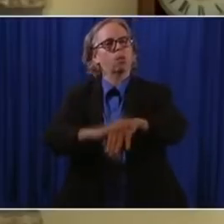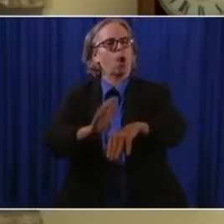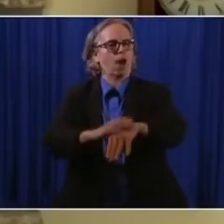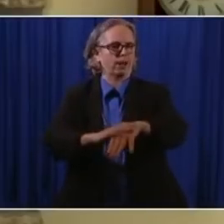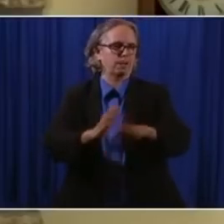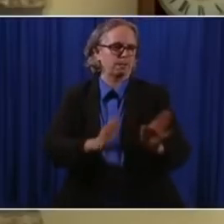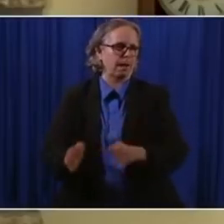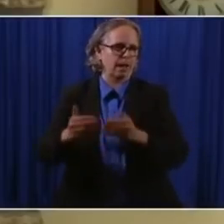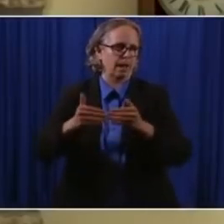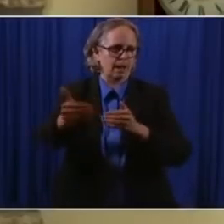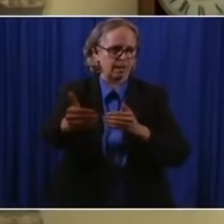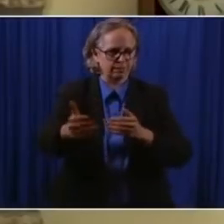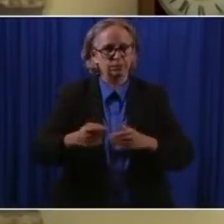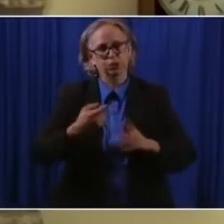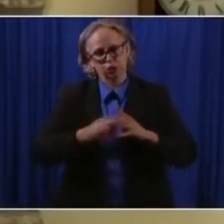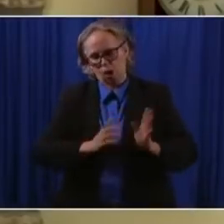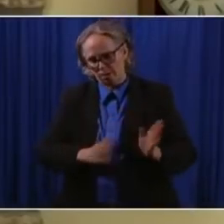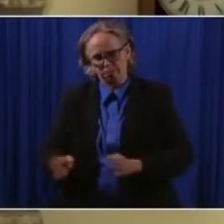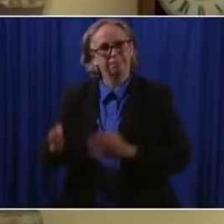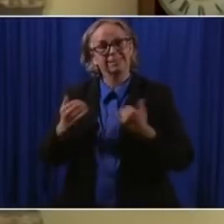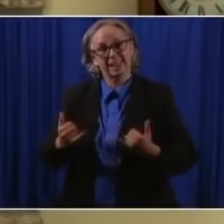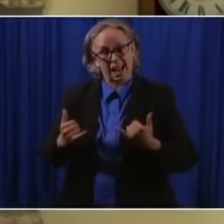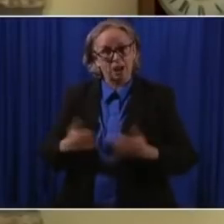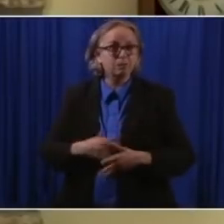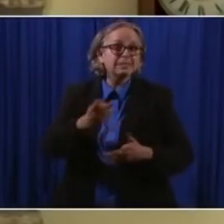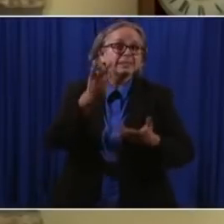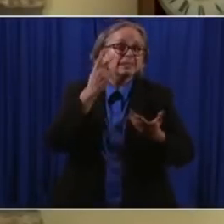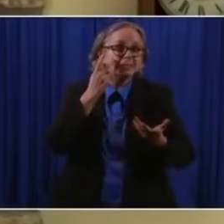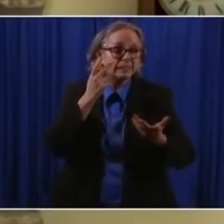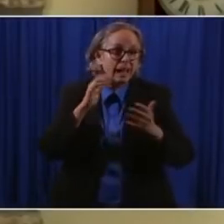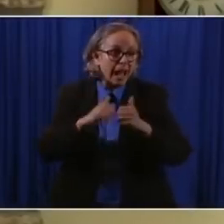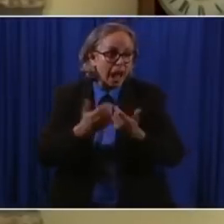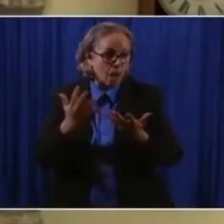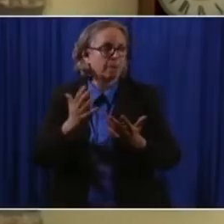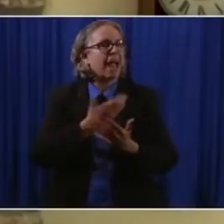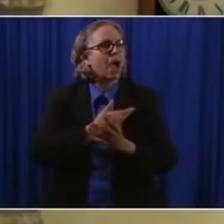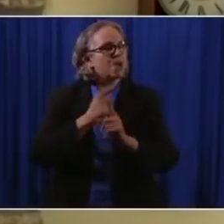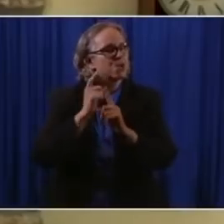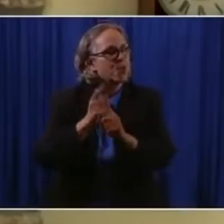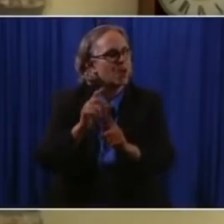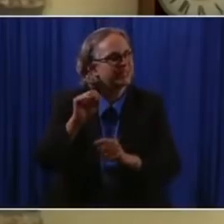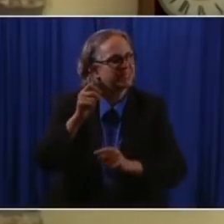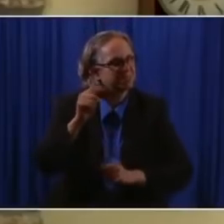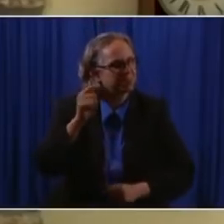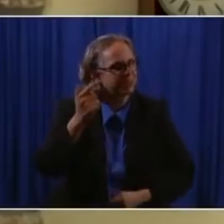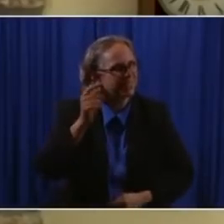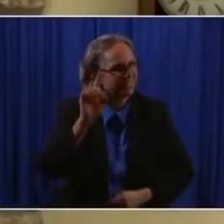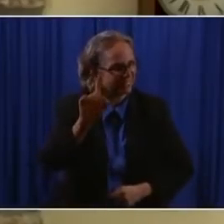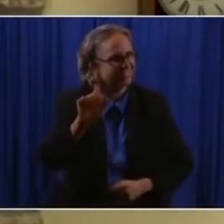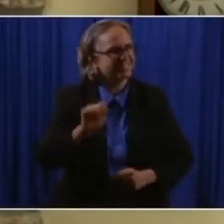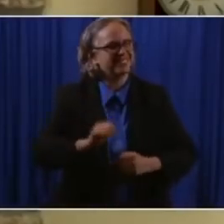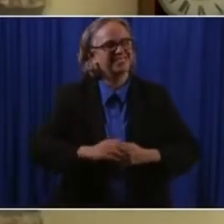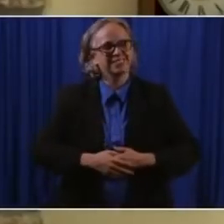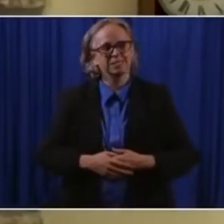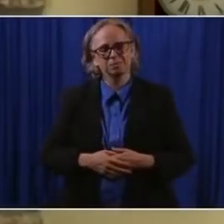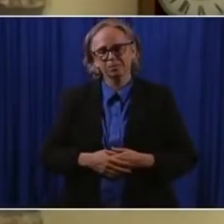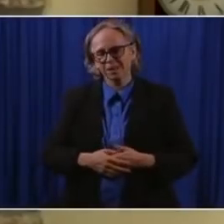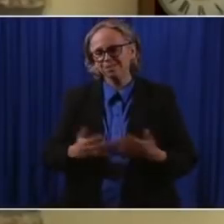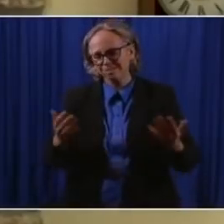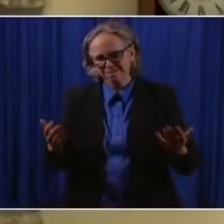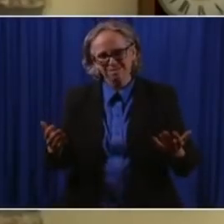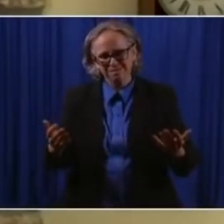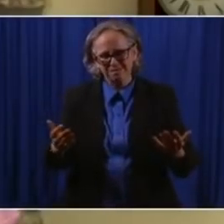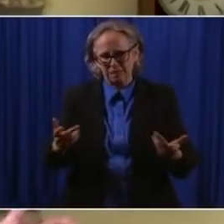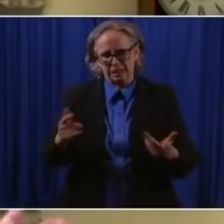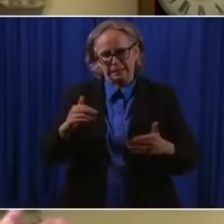going. Our goal is to do it, but we've not put the final green flag up yet, and we will not until we get closer to that